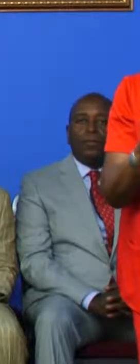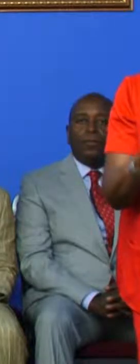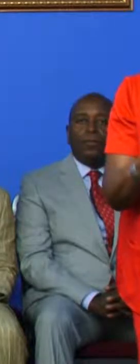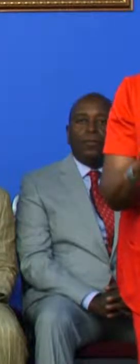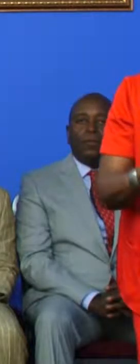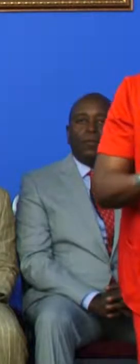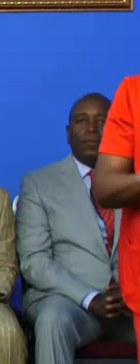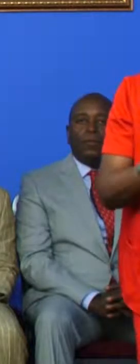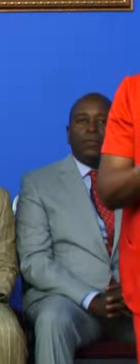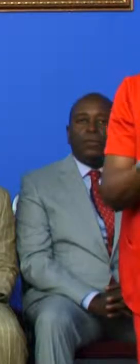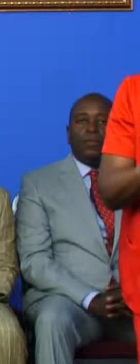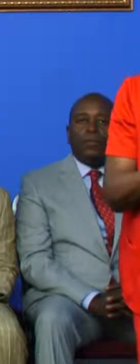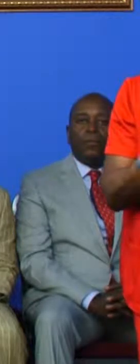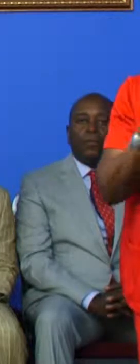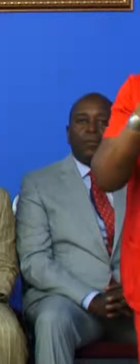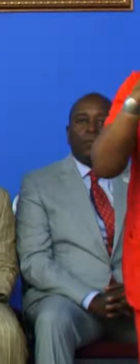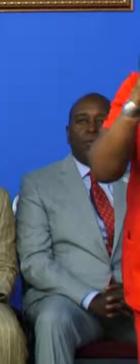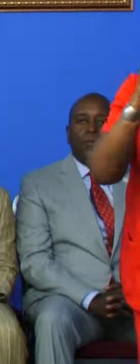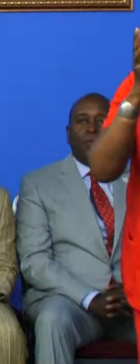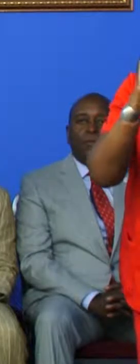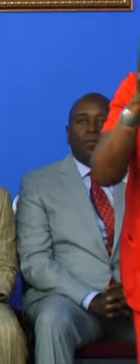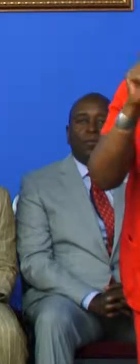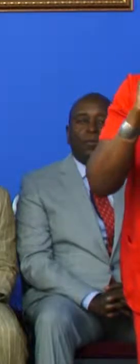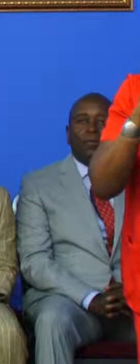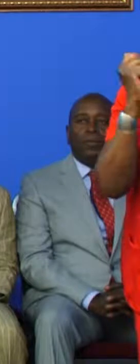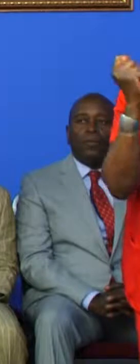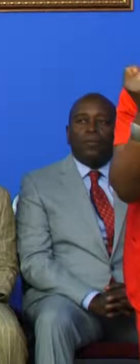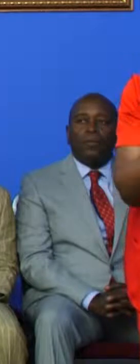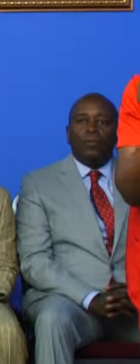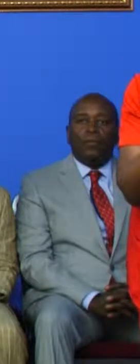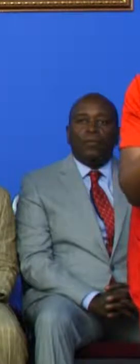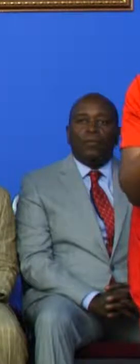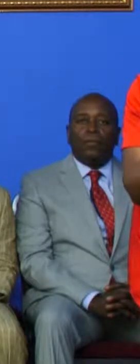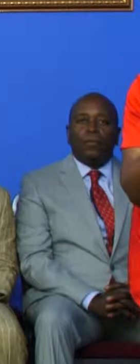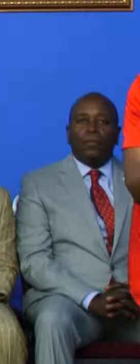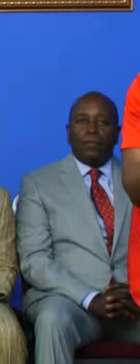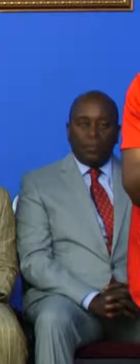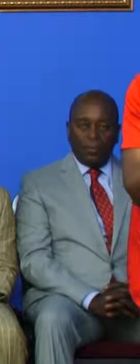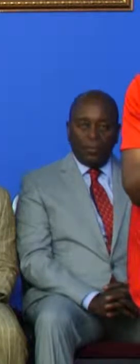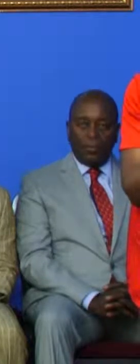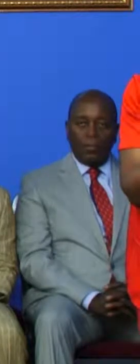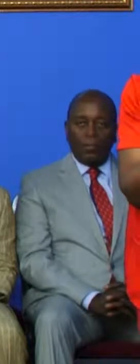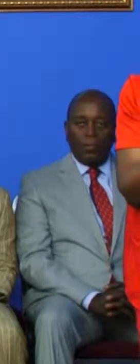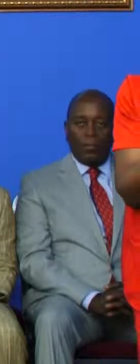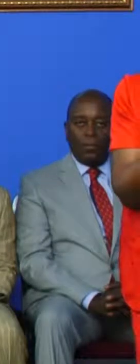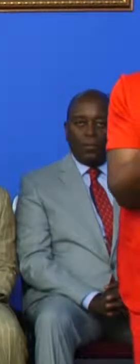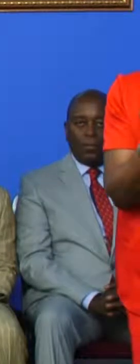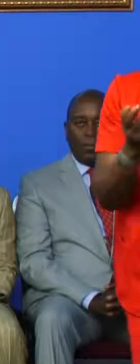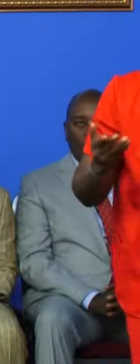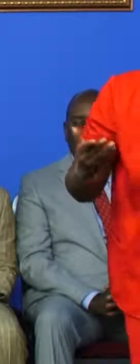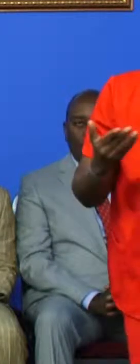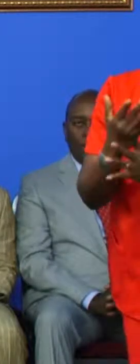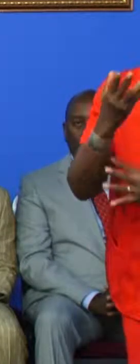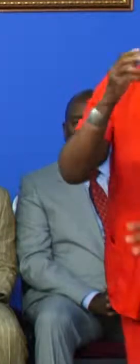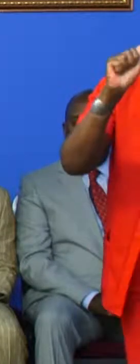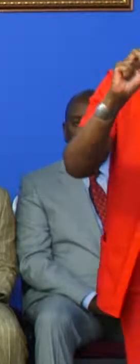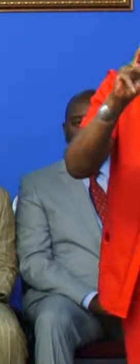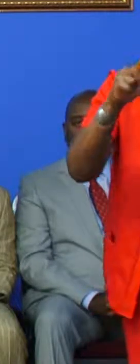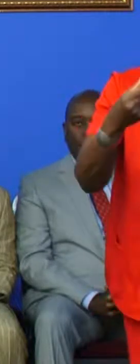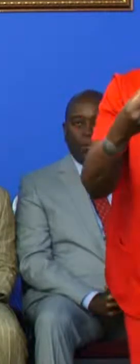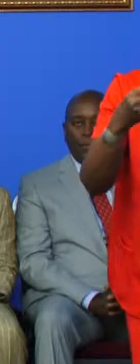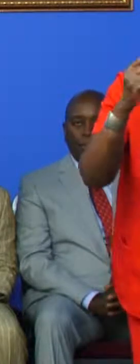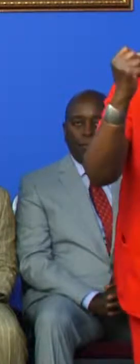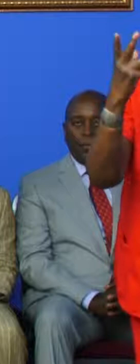Club basketball team will play in the Gladiator Summer Classic basketball tournament through August 12th at